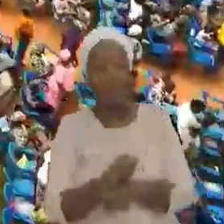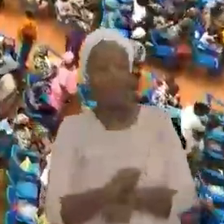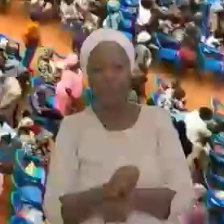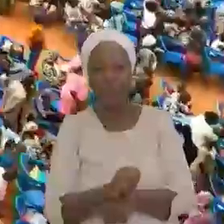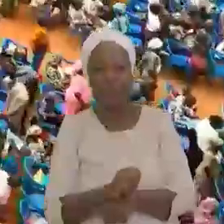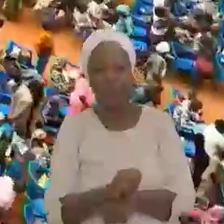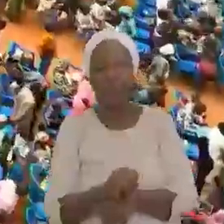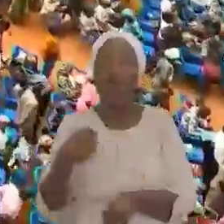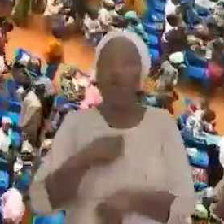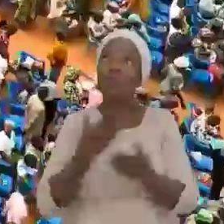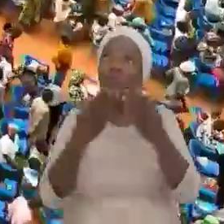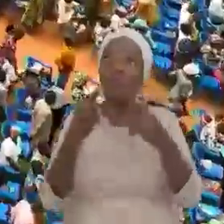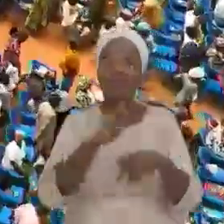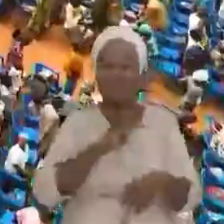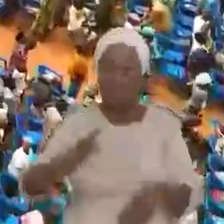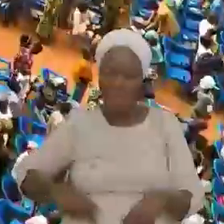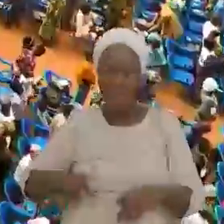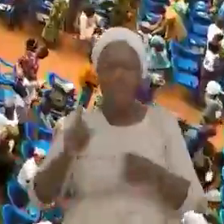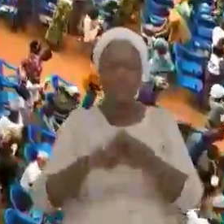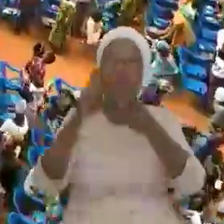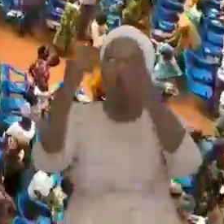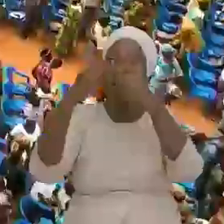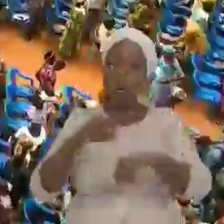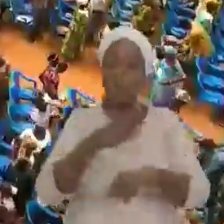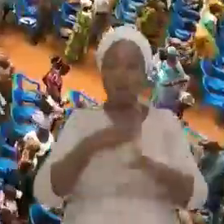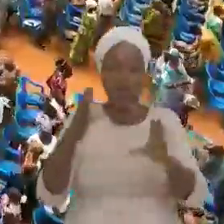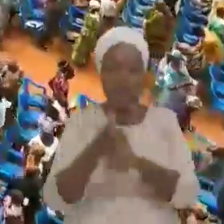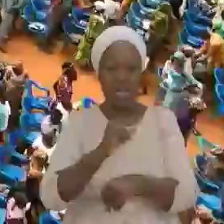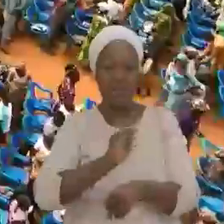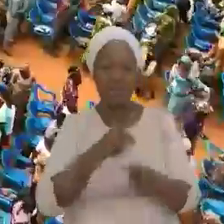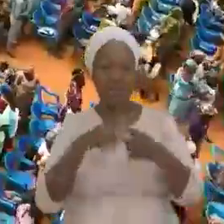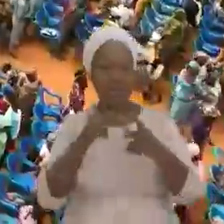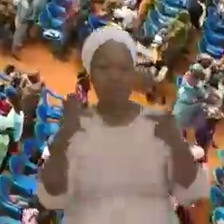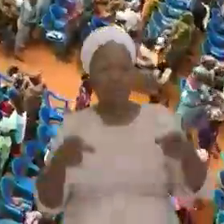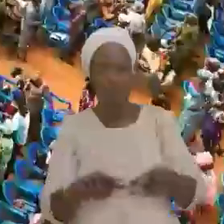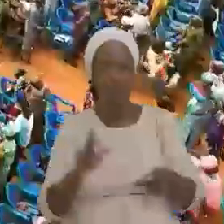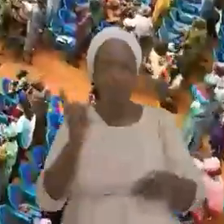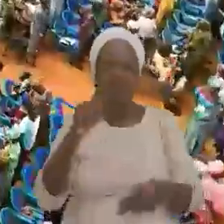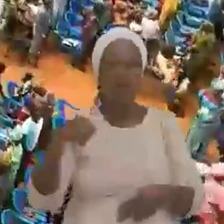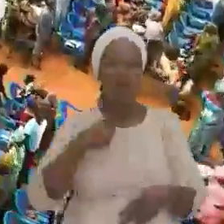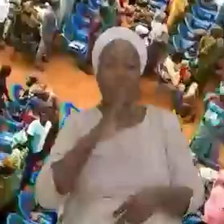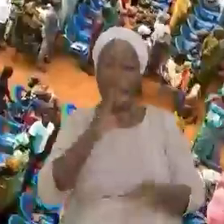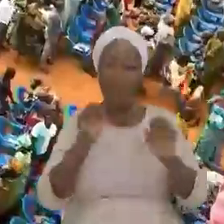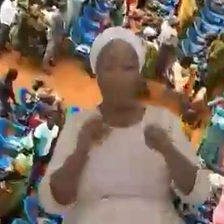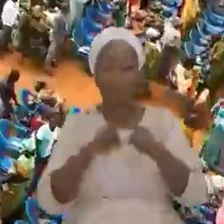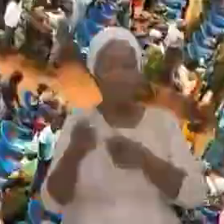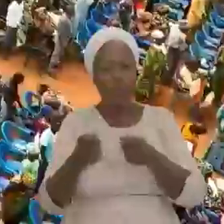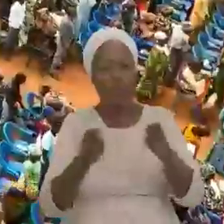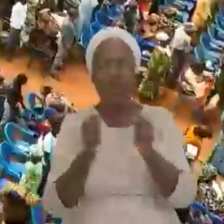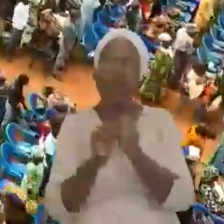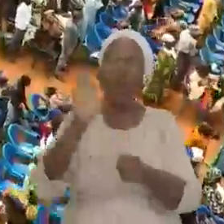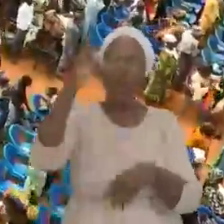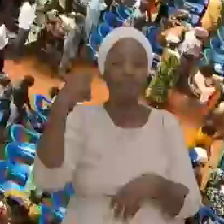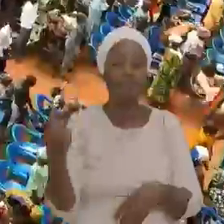Want the king to come and get us to the place where we'll be able to reign with him